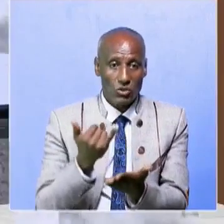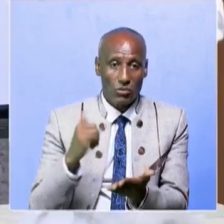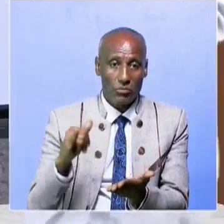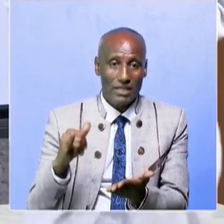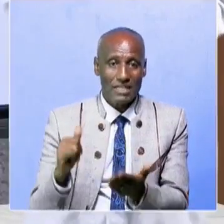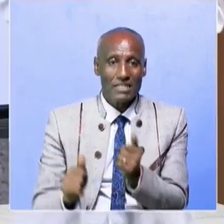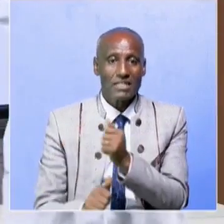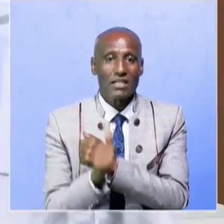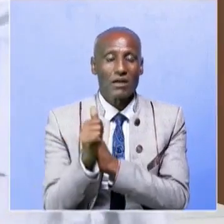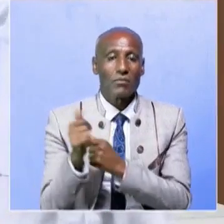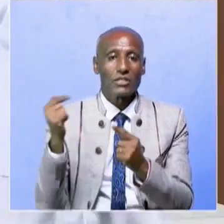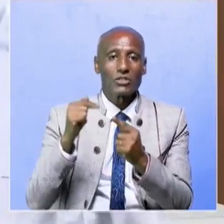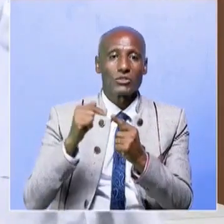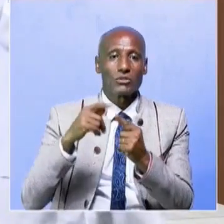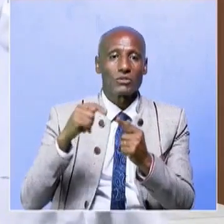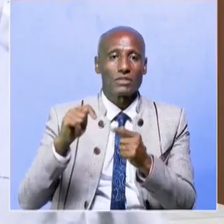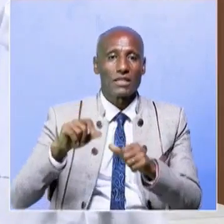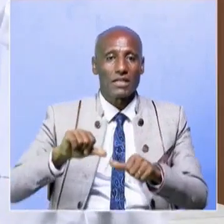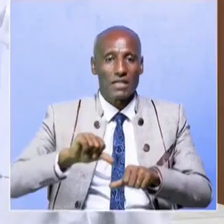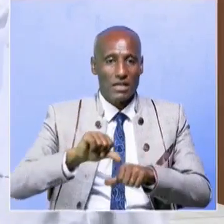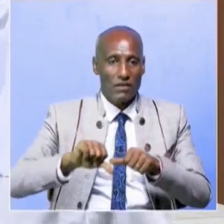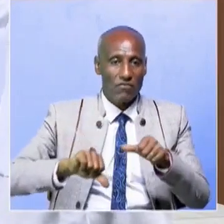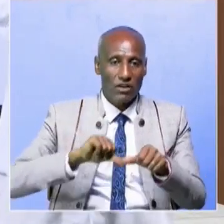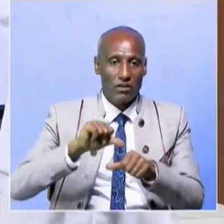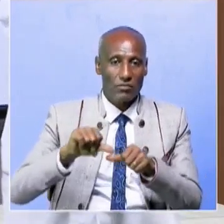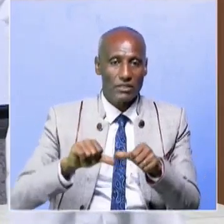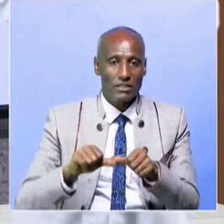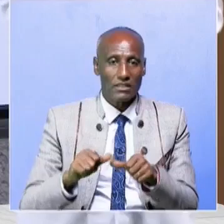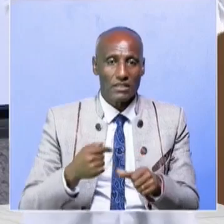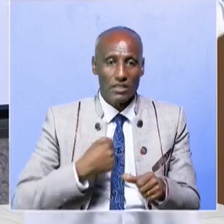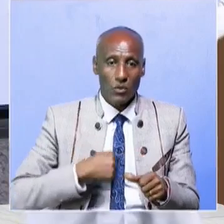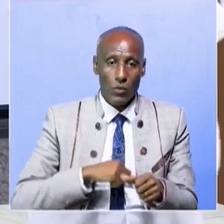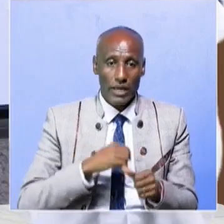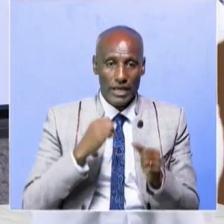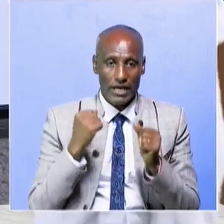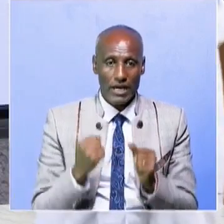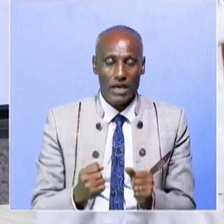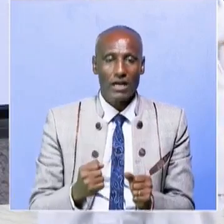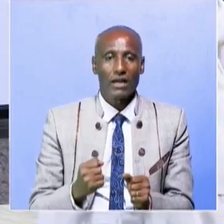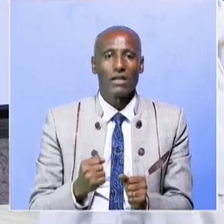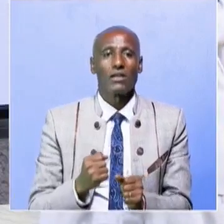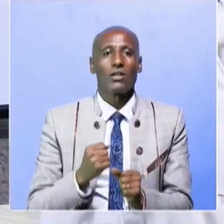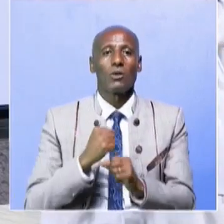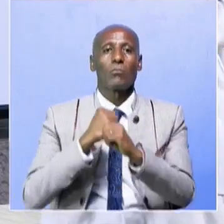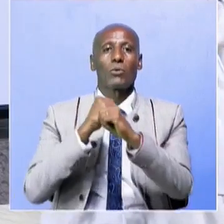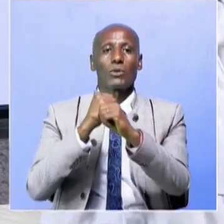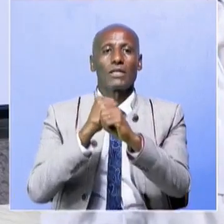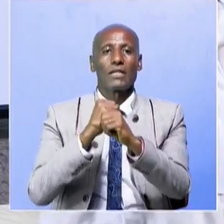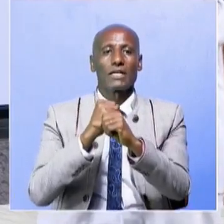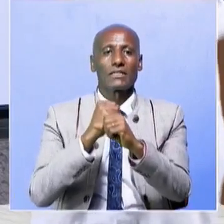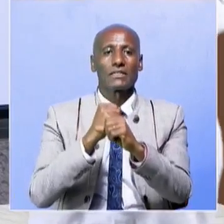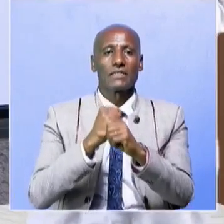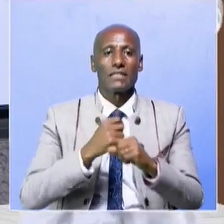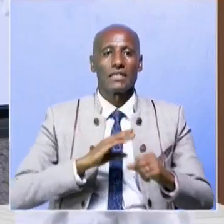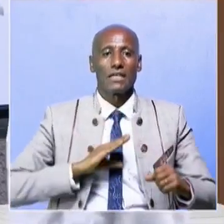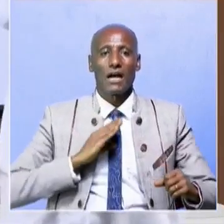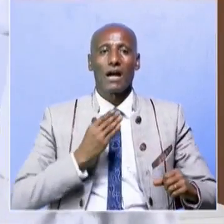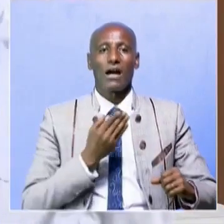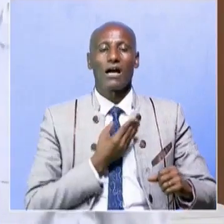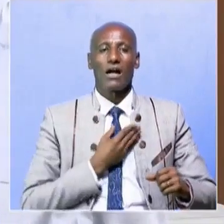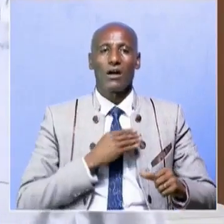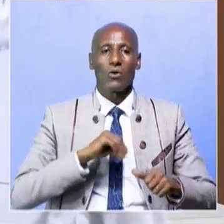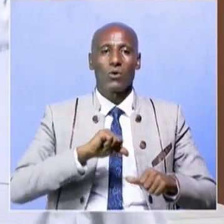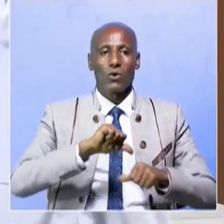stopping damage to the environment. So we can protect our environment by doing so many things. By having